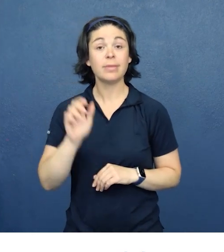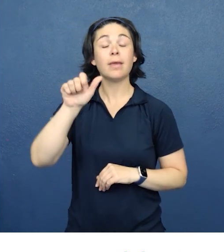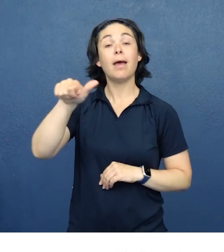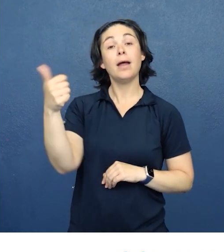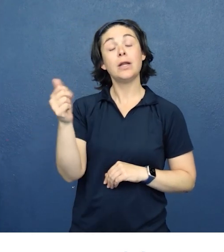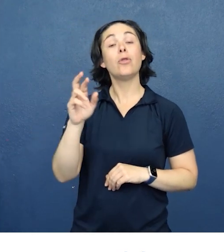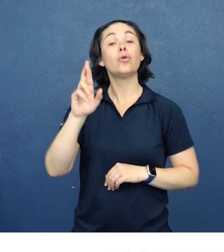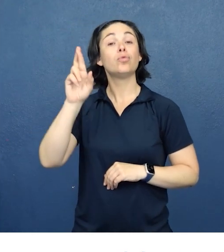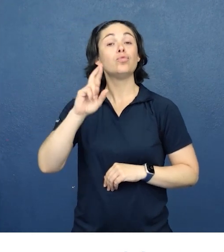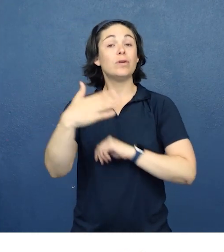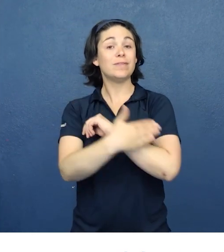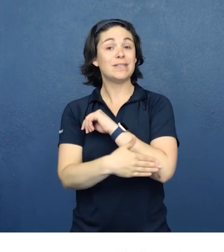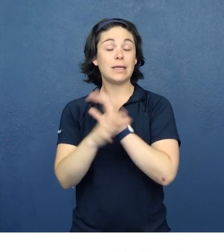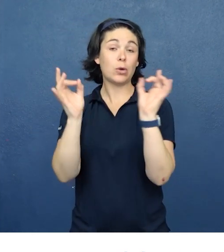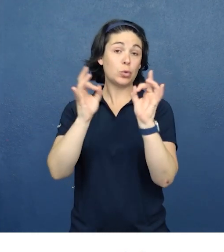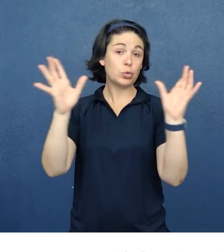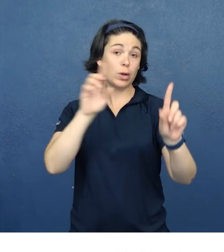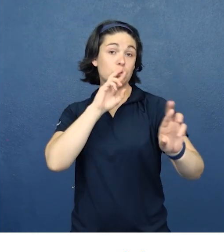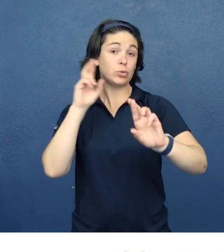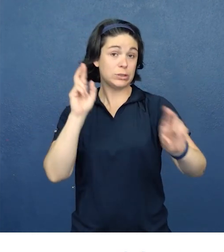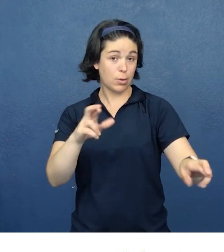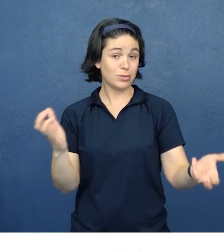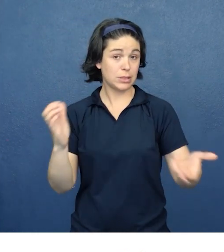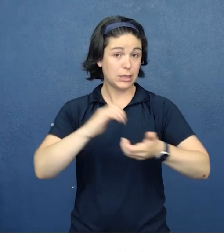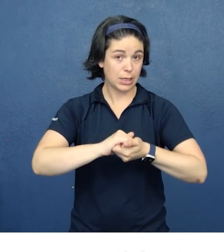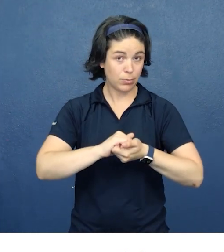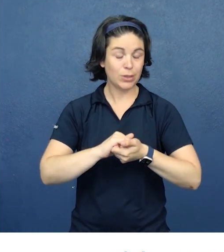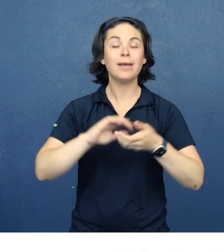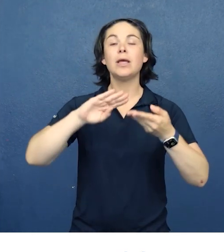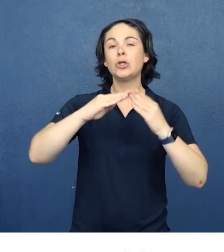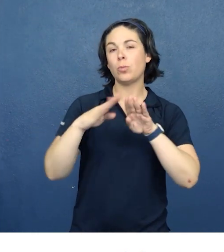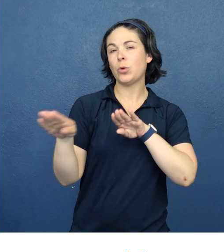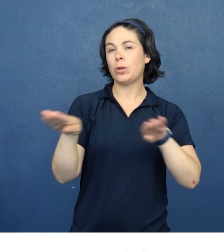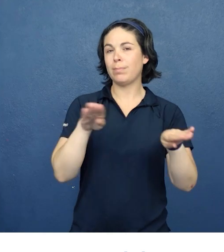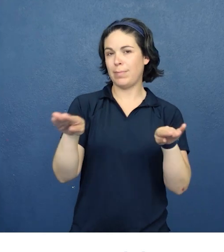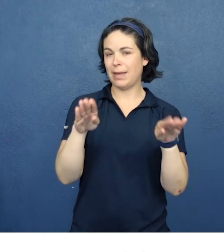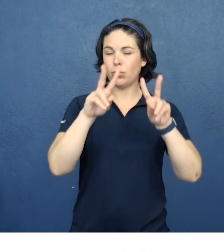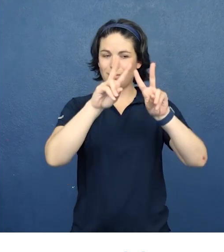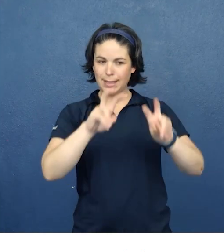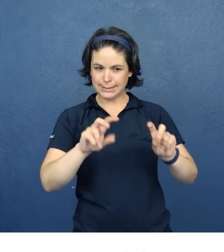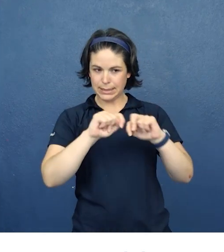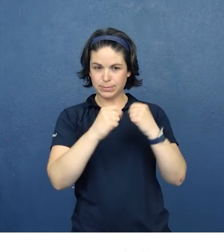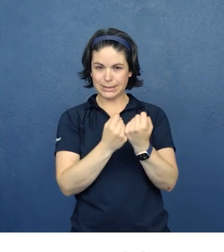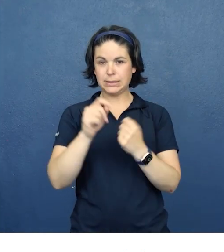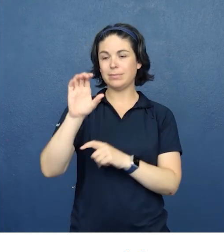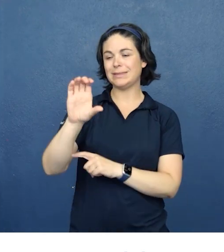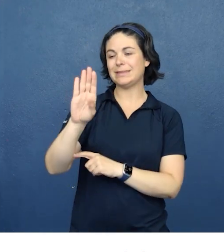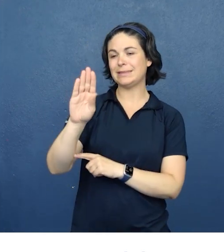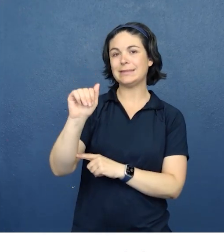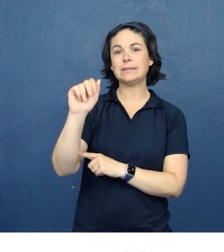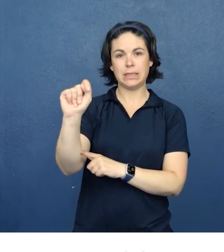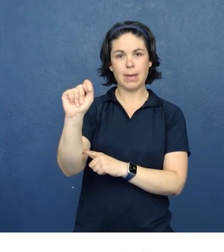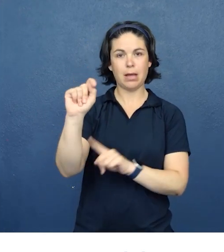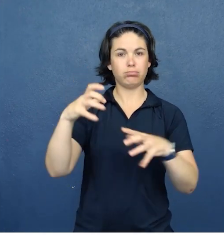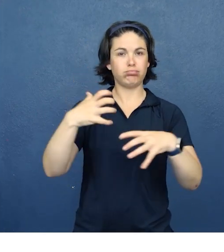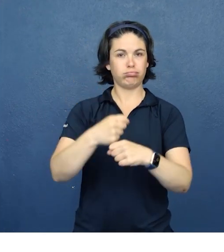Another Riverside County crisis response collaboration is the Community Behavioral Health Assessment Teams, or CBAT for